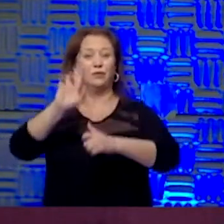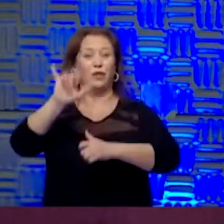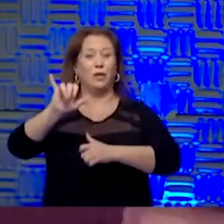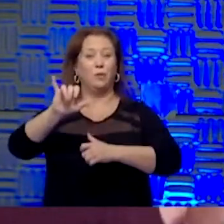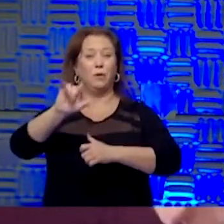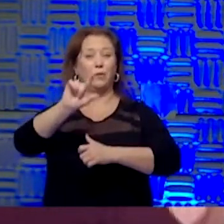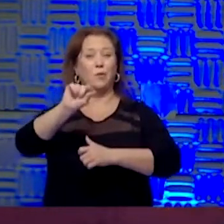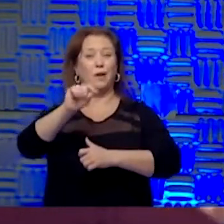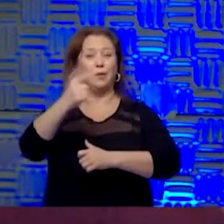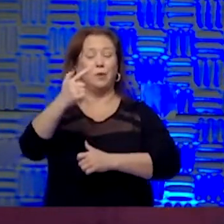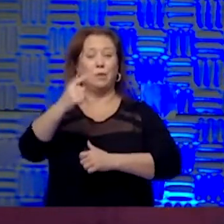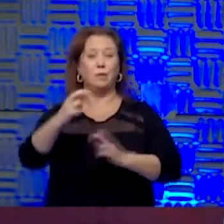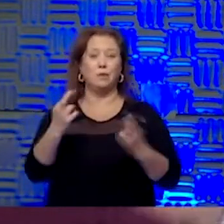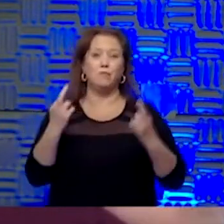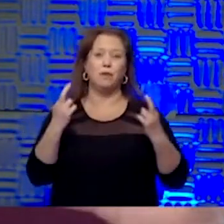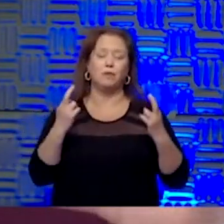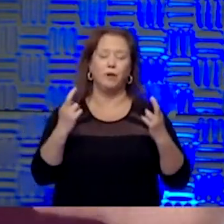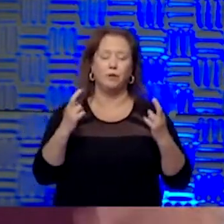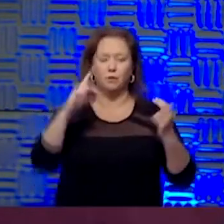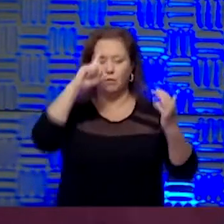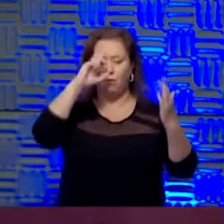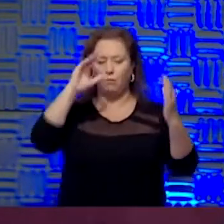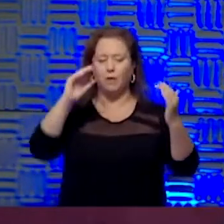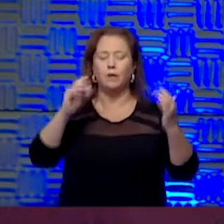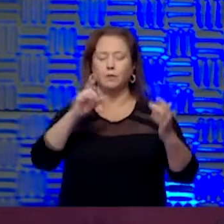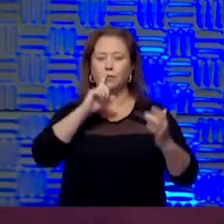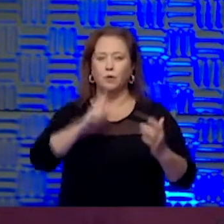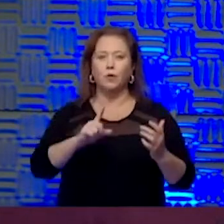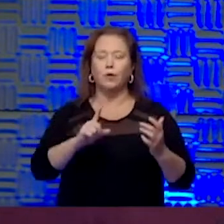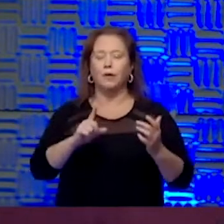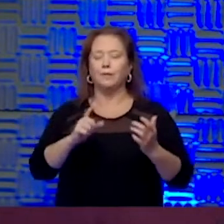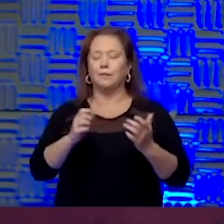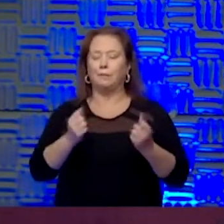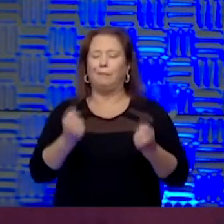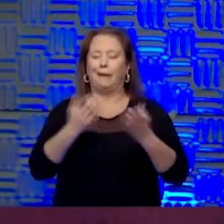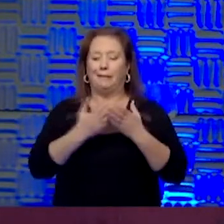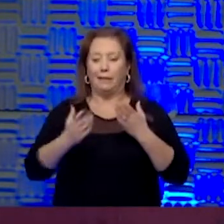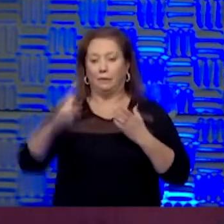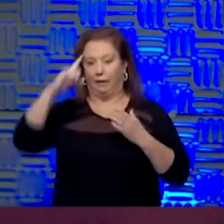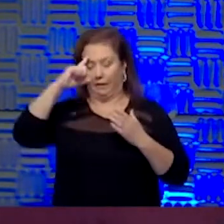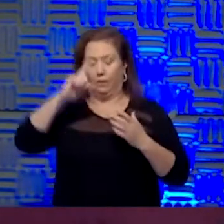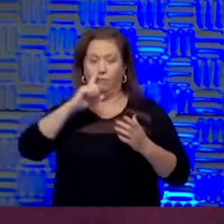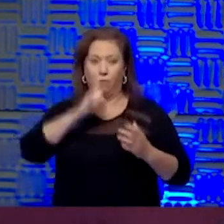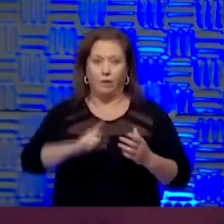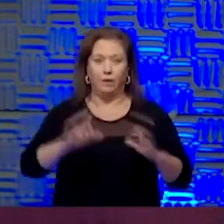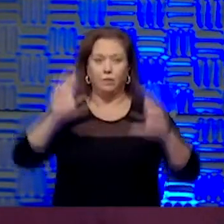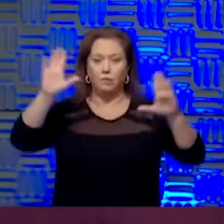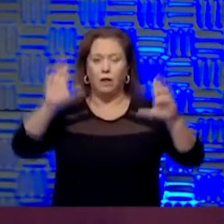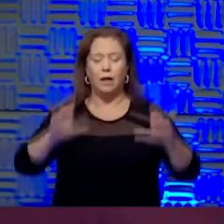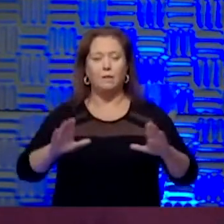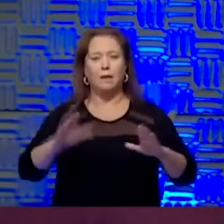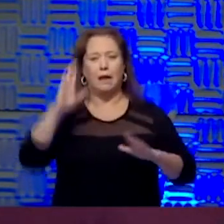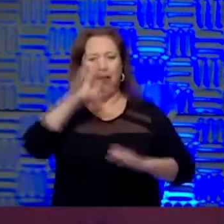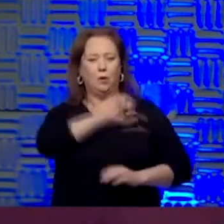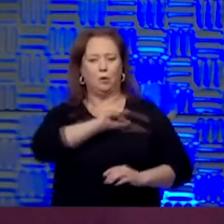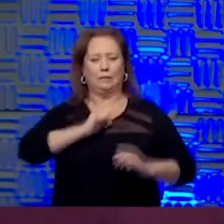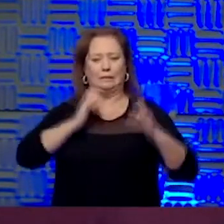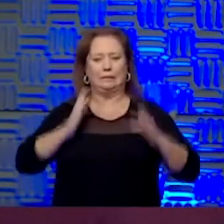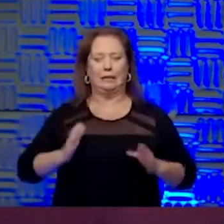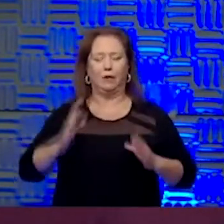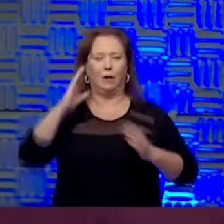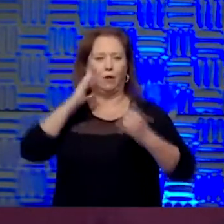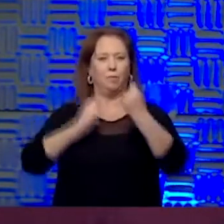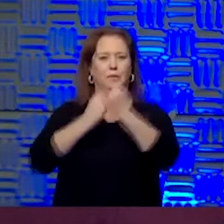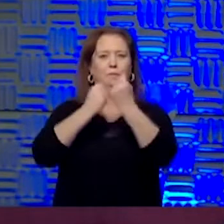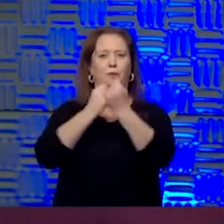changer. Cross your fingers, hope it's true. There are a lot of things we think are going to look great and then they don't. But Senator, man, you've been working with the NIH for years. I mean, you're a huge